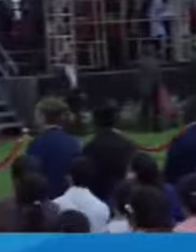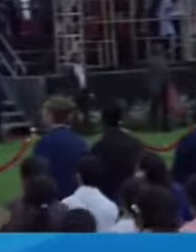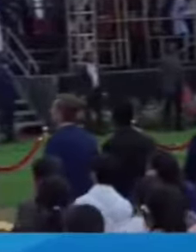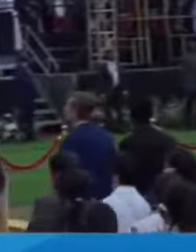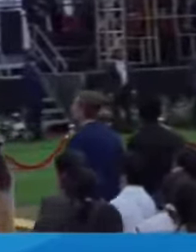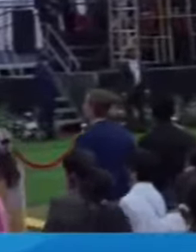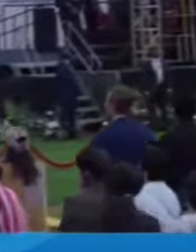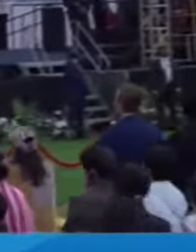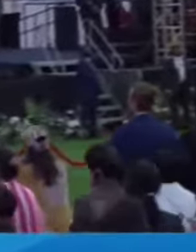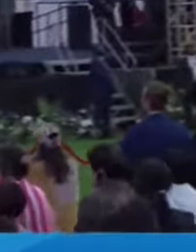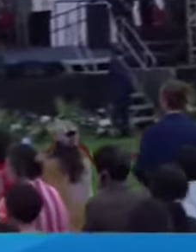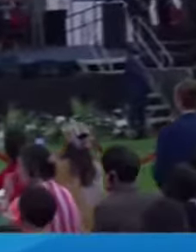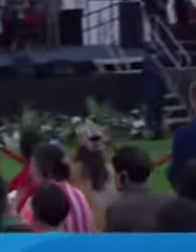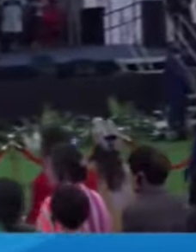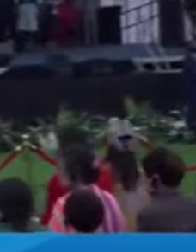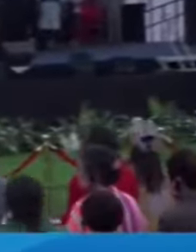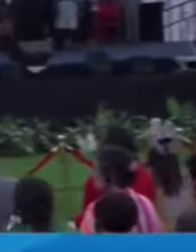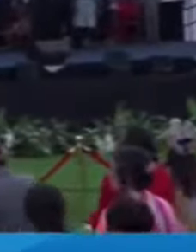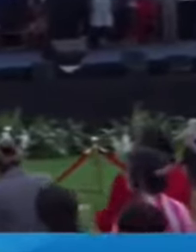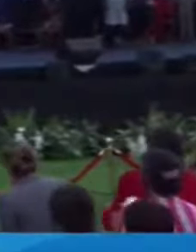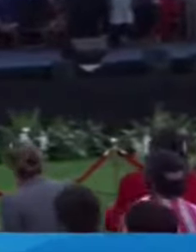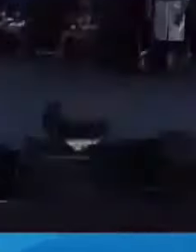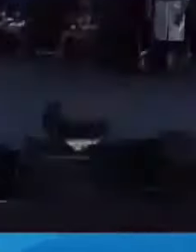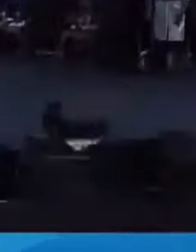my on the